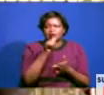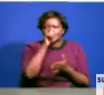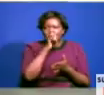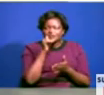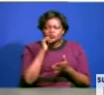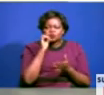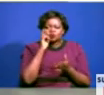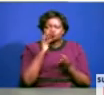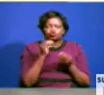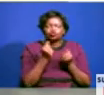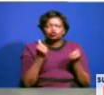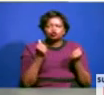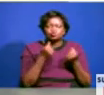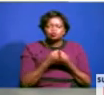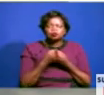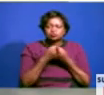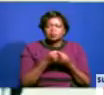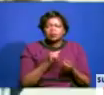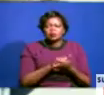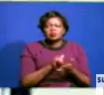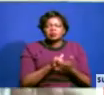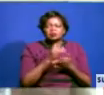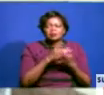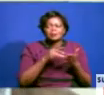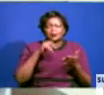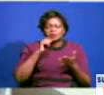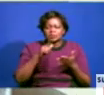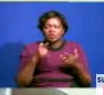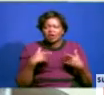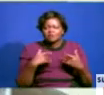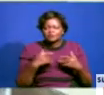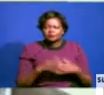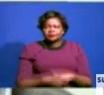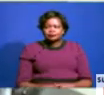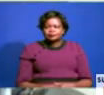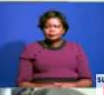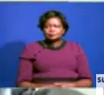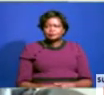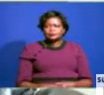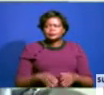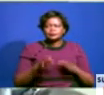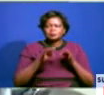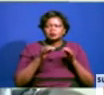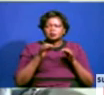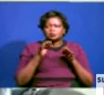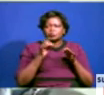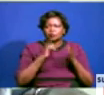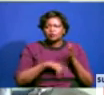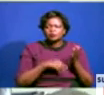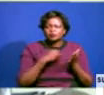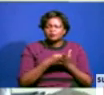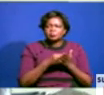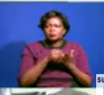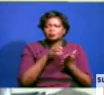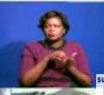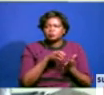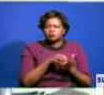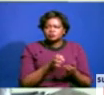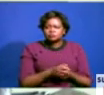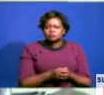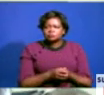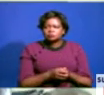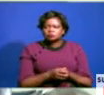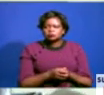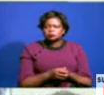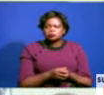the solution to challenges faced by some parastatals. It's been specified what is the financial position, what is the recommended method